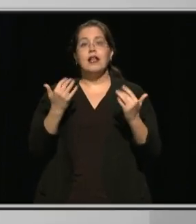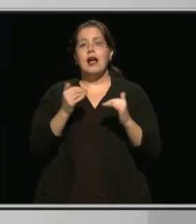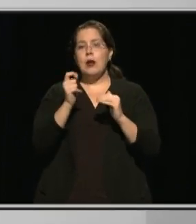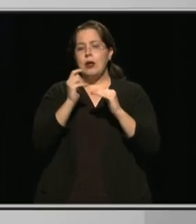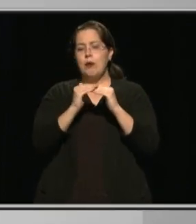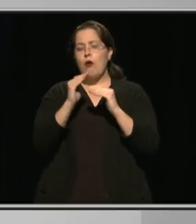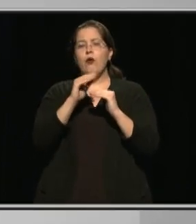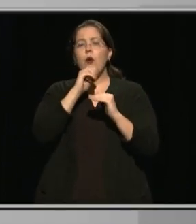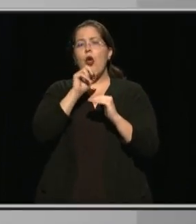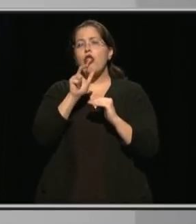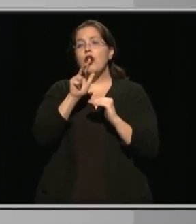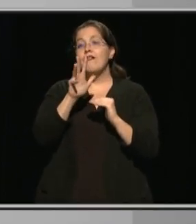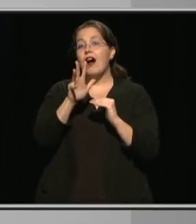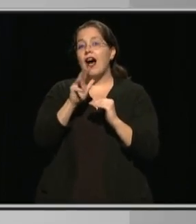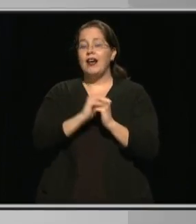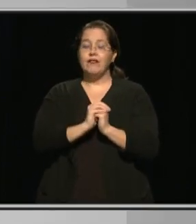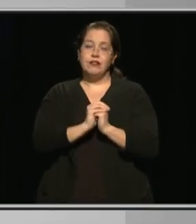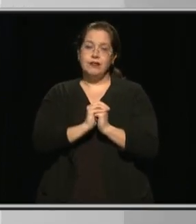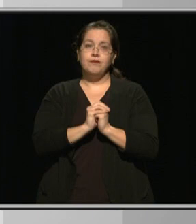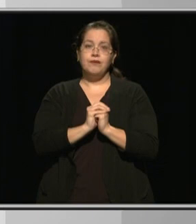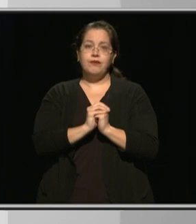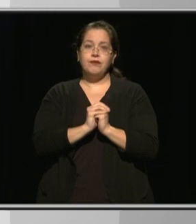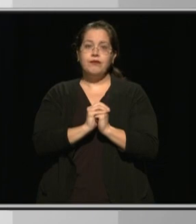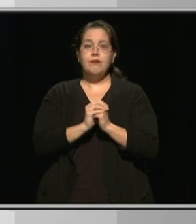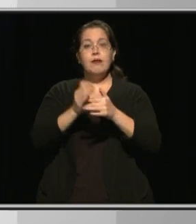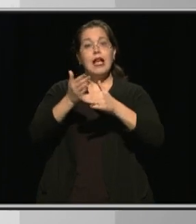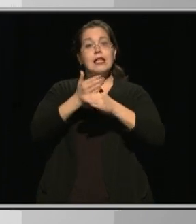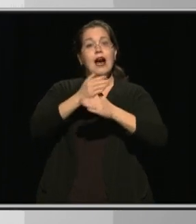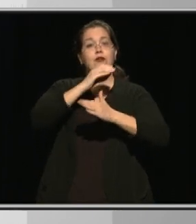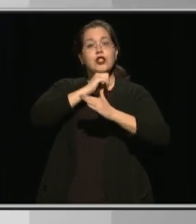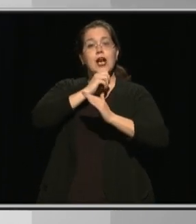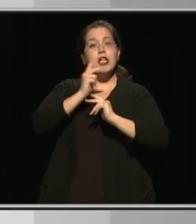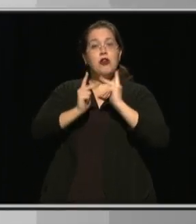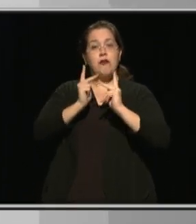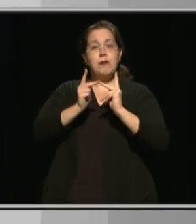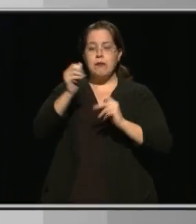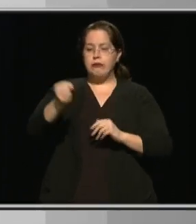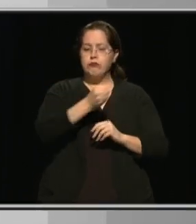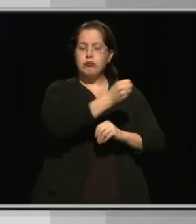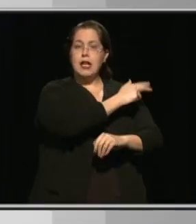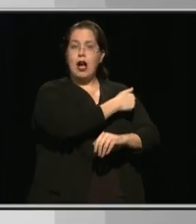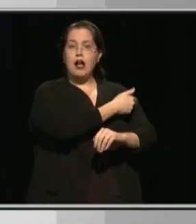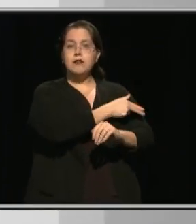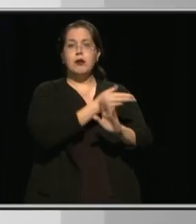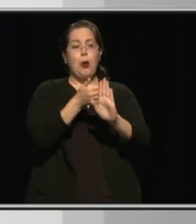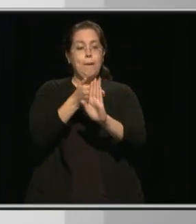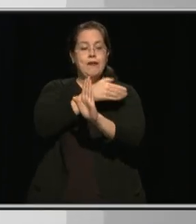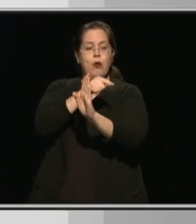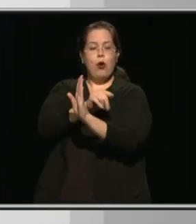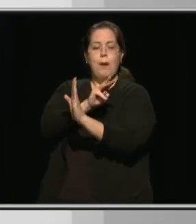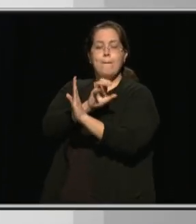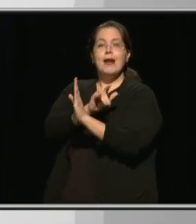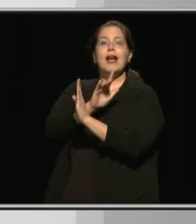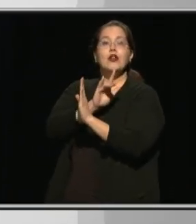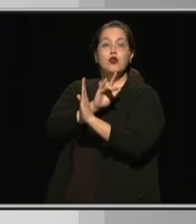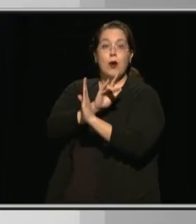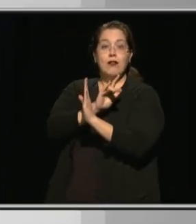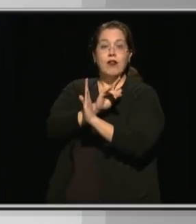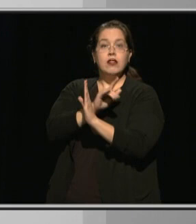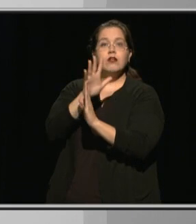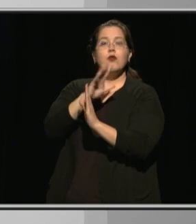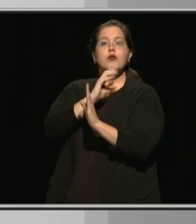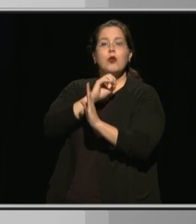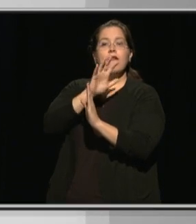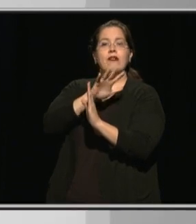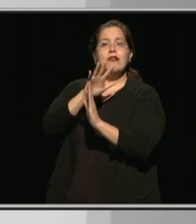over 35 years of age. The average age of those who were hospitalized prior to May 25th was